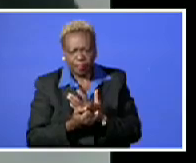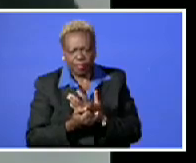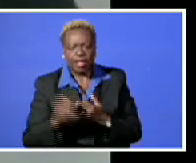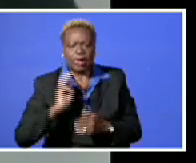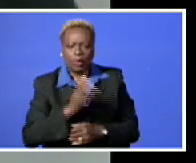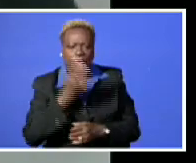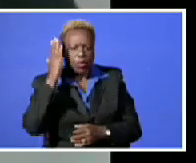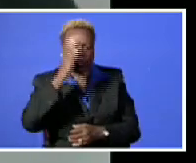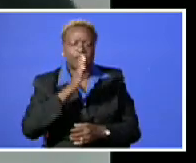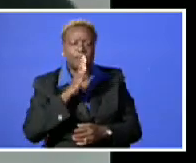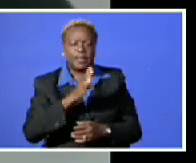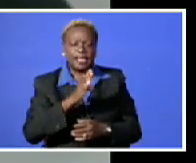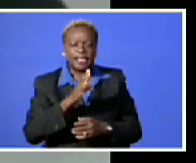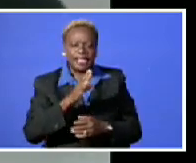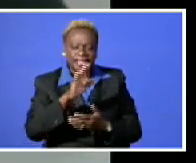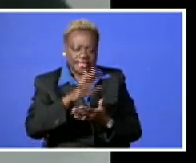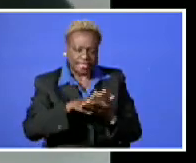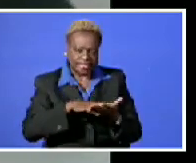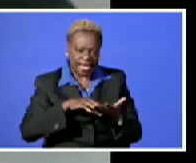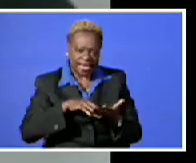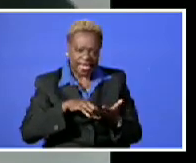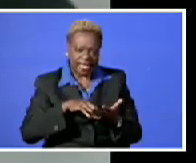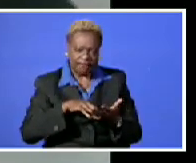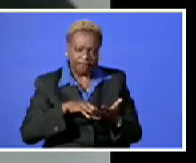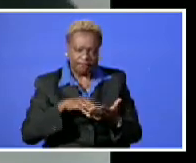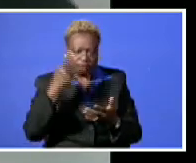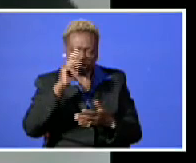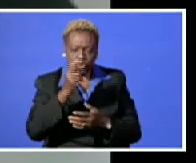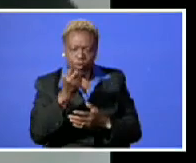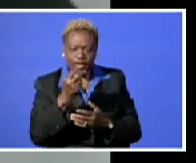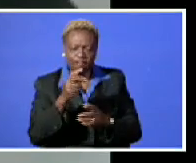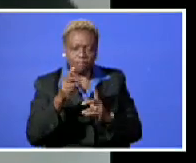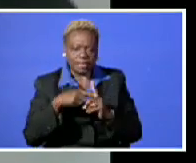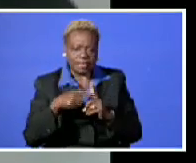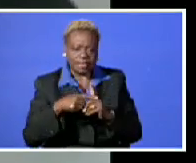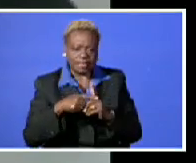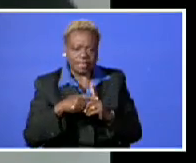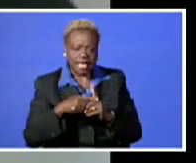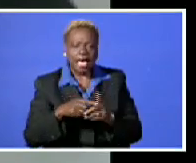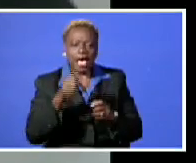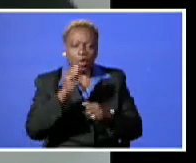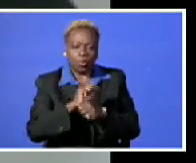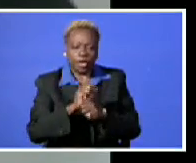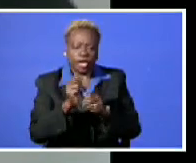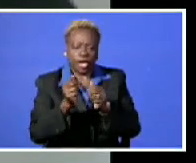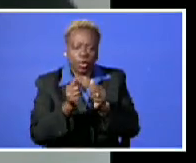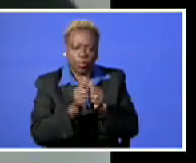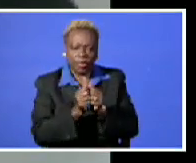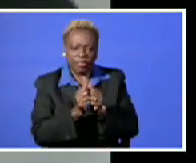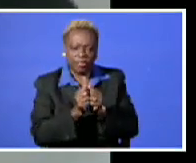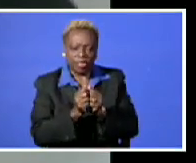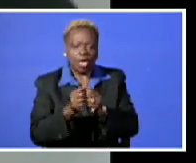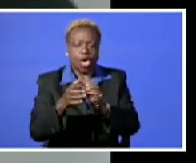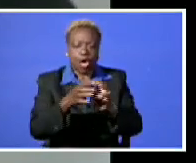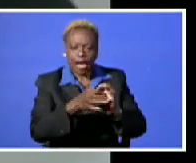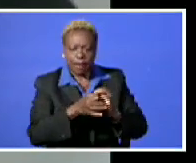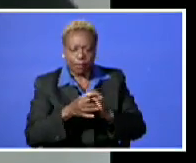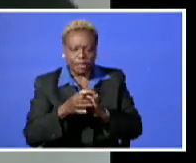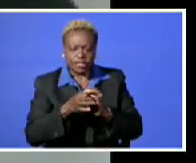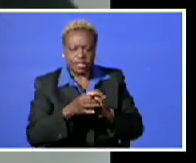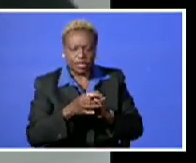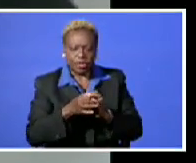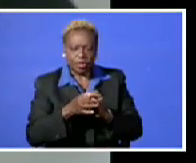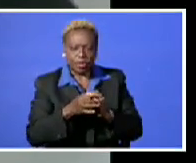We will be scanning for the better part of 12 months, and we will be working in collaboration and coordination with the Anchor Group and